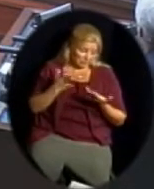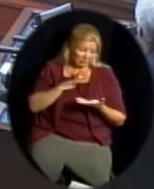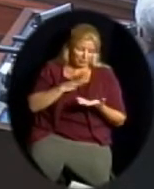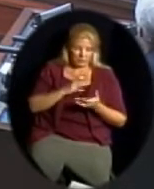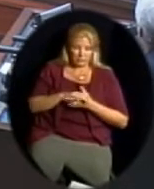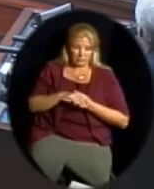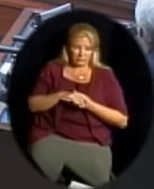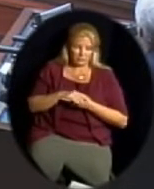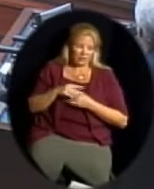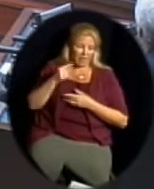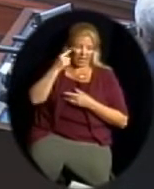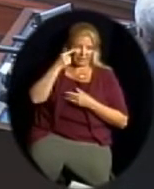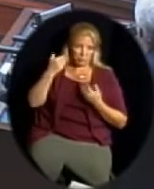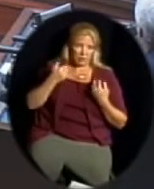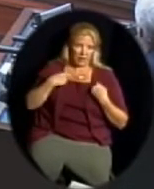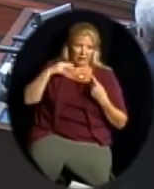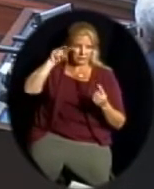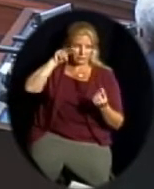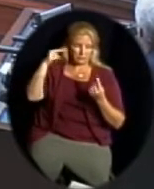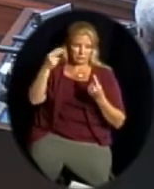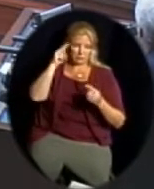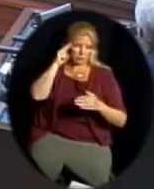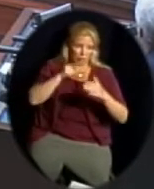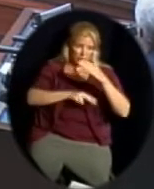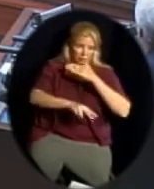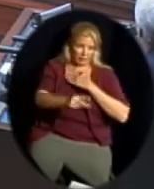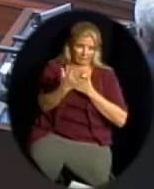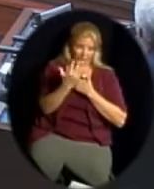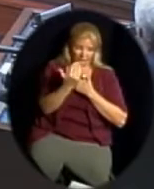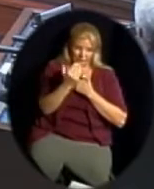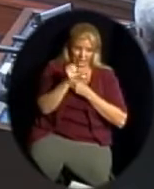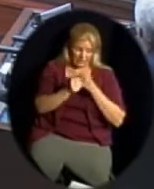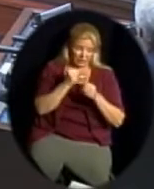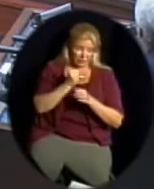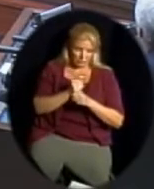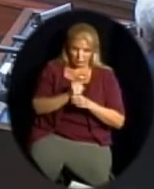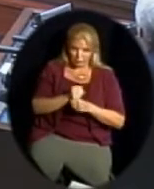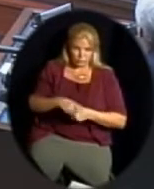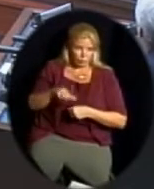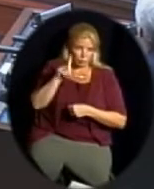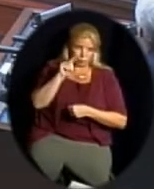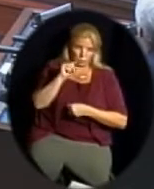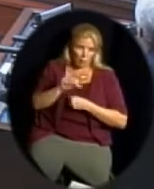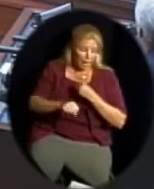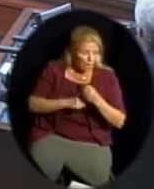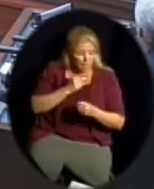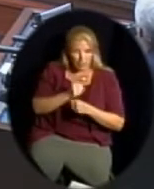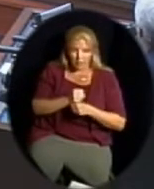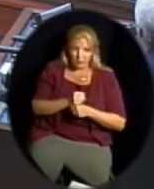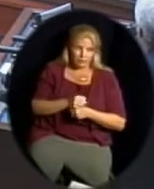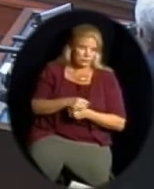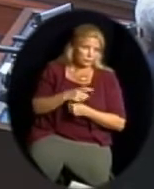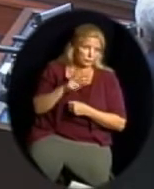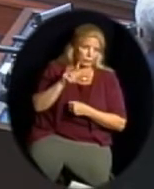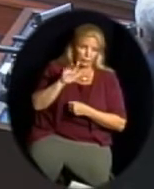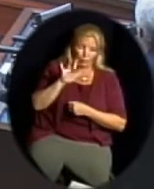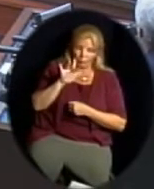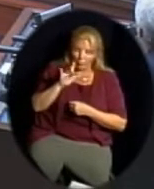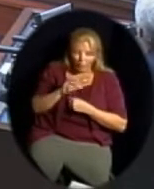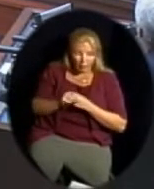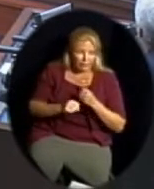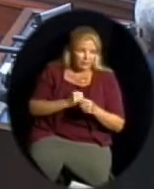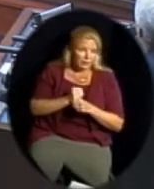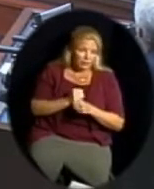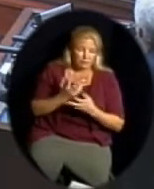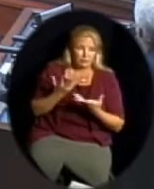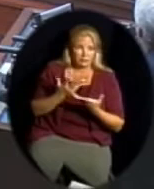at 15 years, 20 years, 25 years, and I feel fairly confident, would welcome staff's input if I'm misstating,